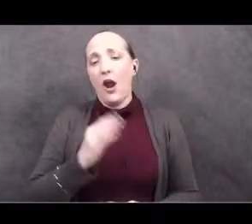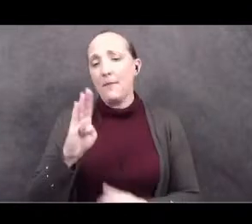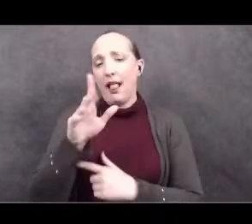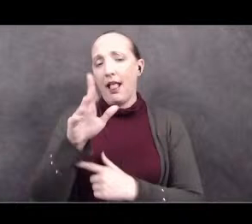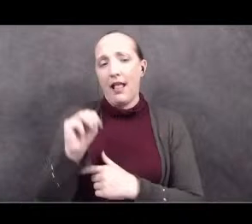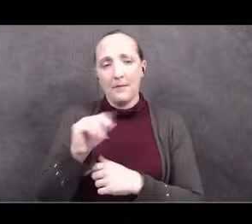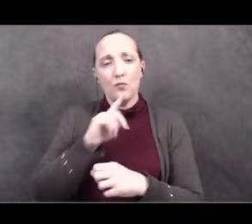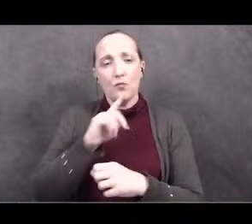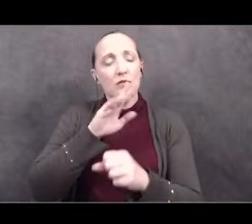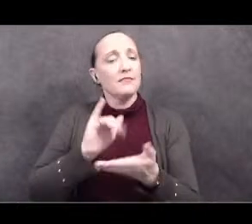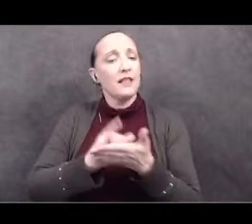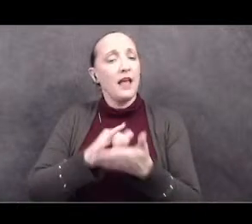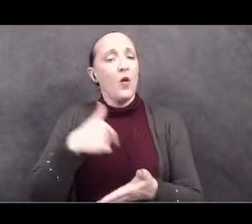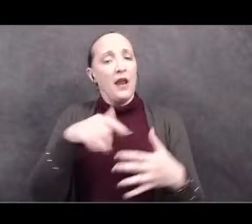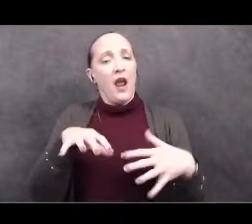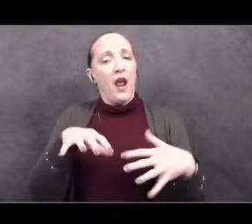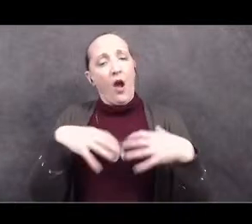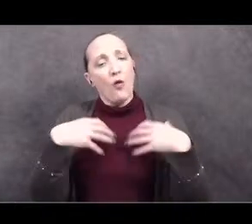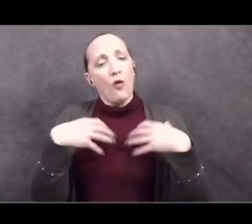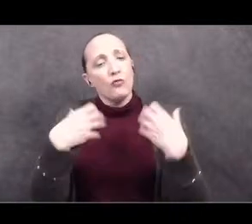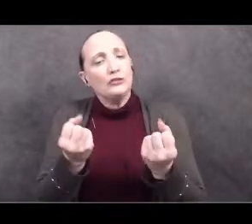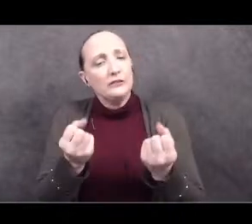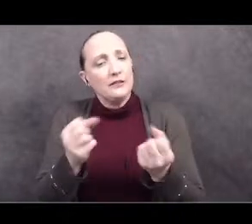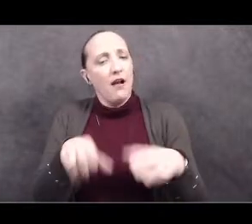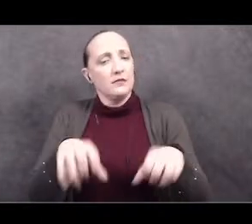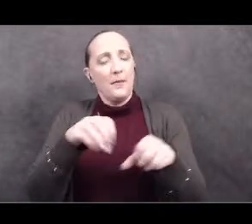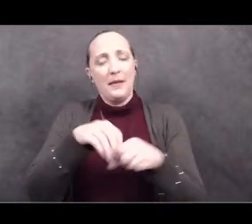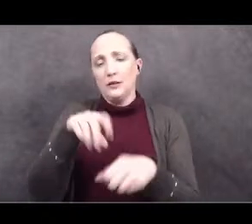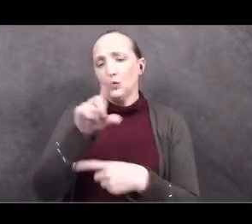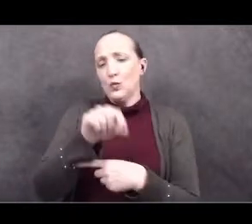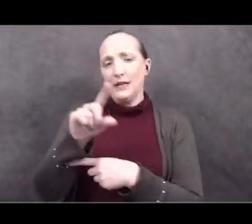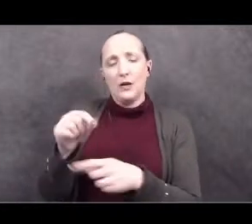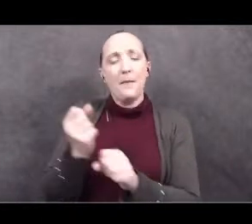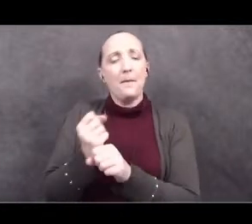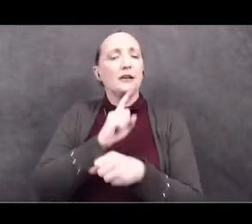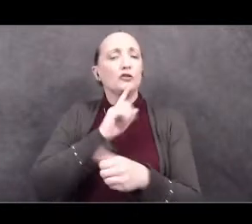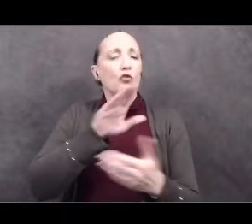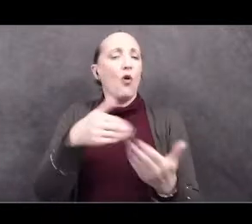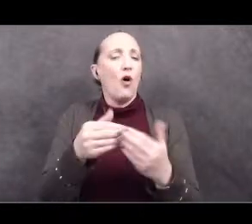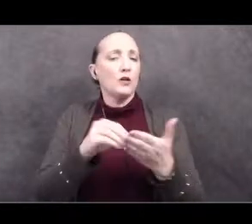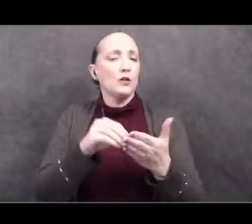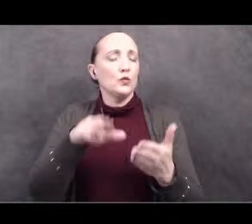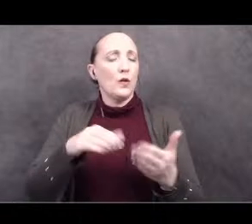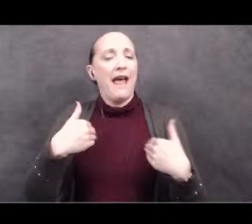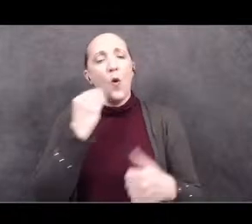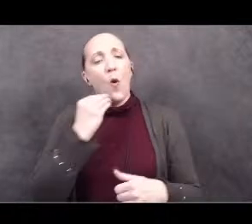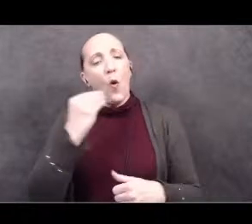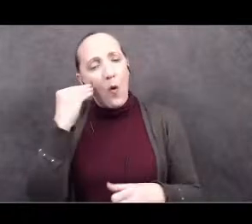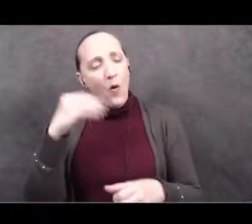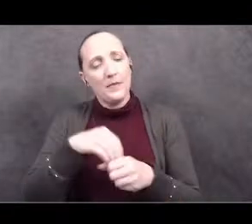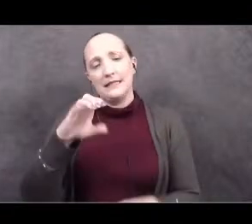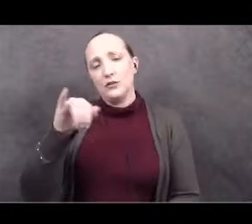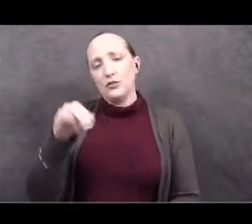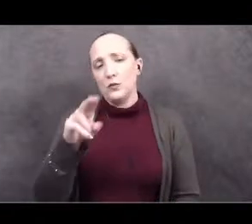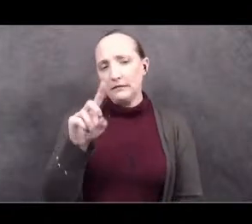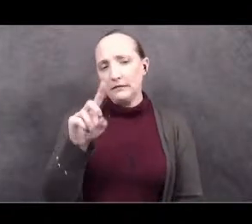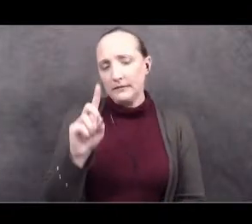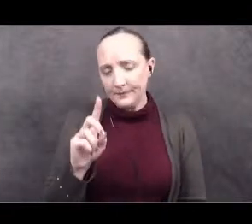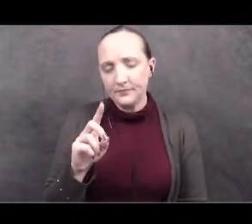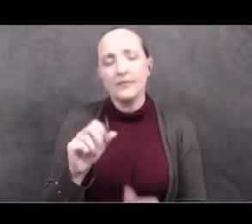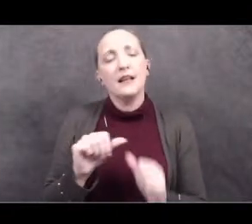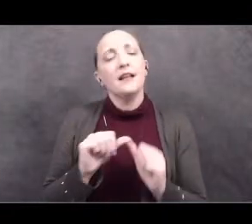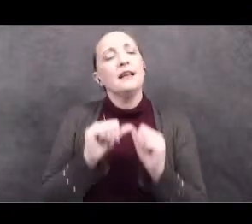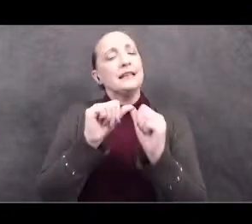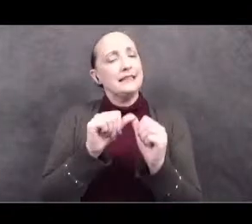adopted in 2020 to ensure all students have a place and a home in Colton Joint Unified School District let's continue to stand and